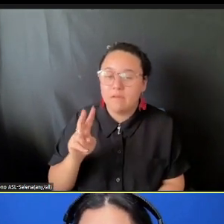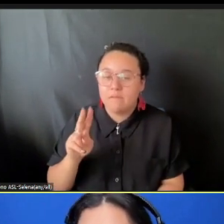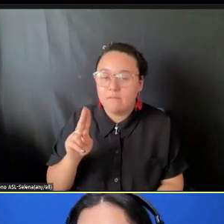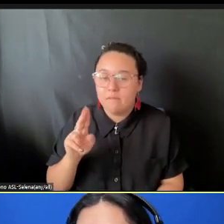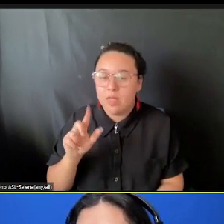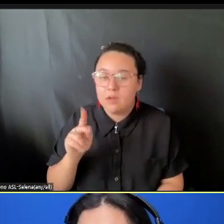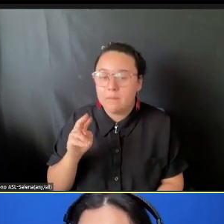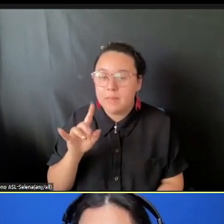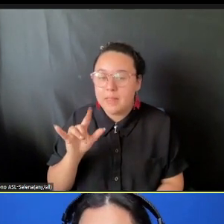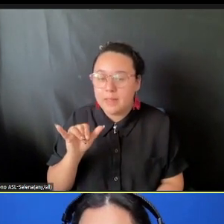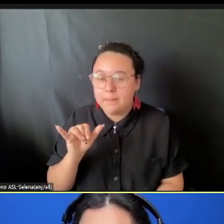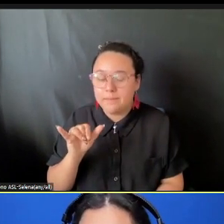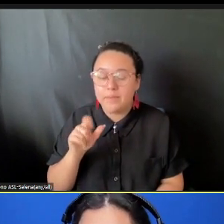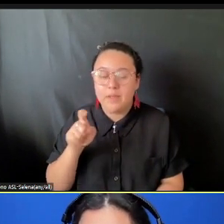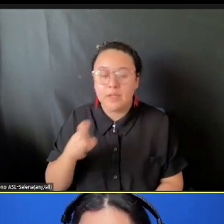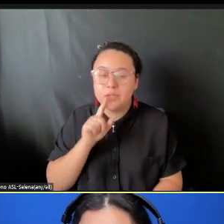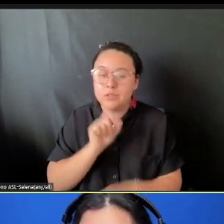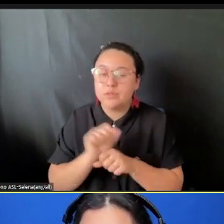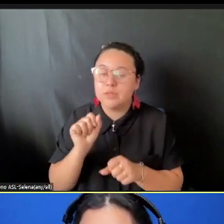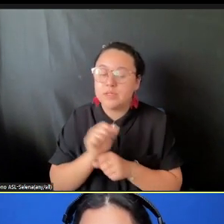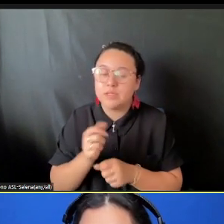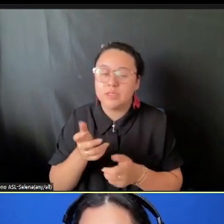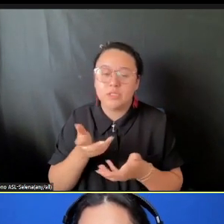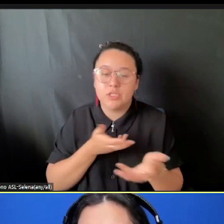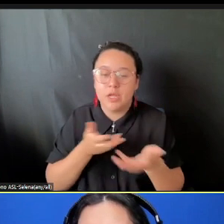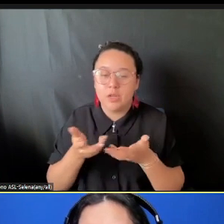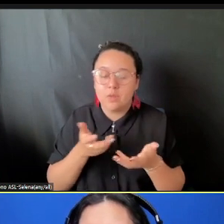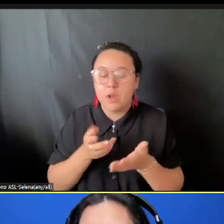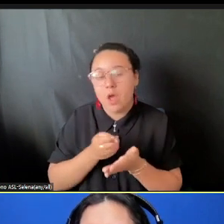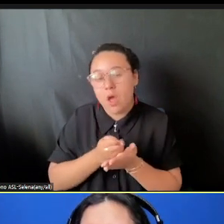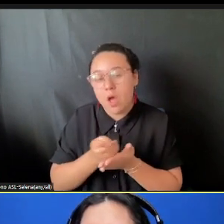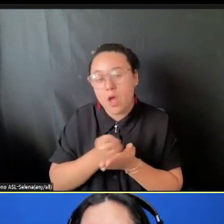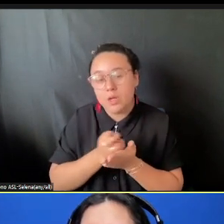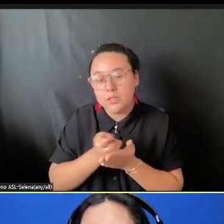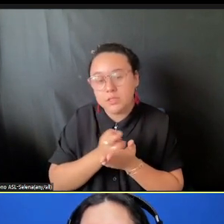that genuineness and that honesty.